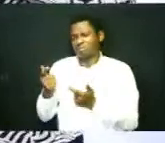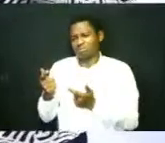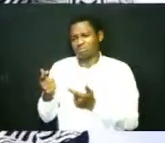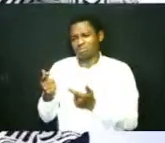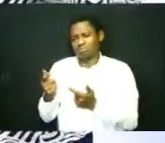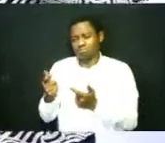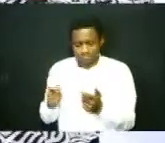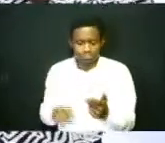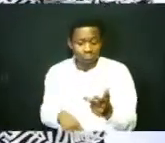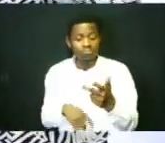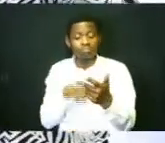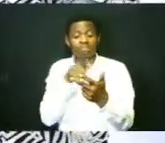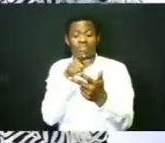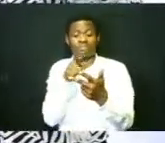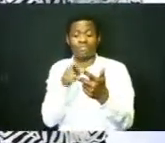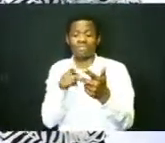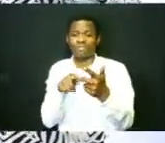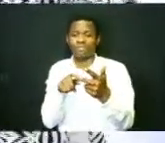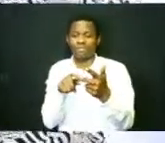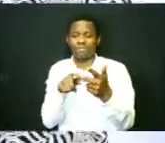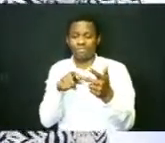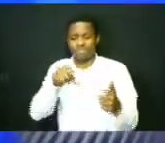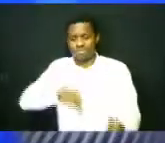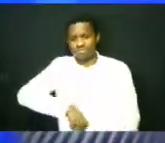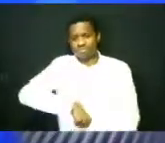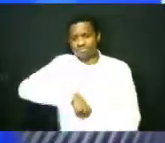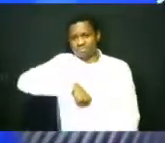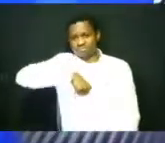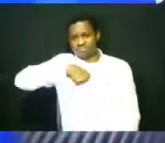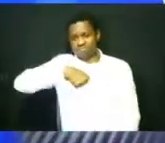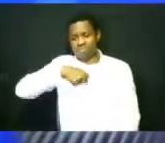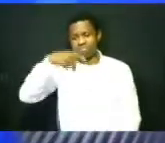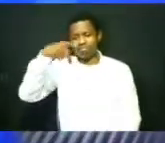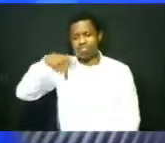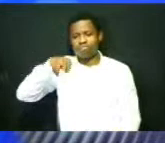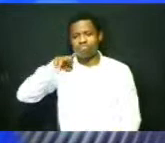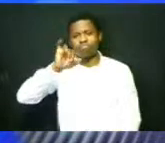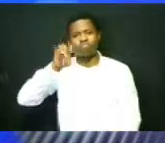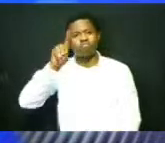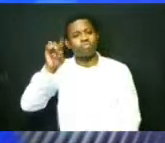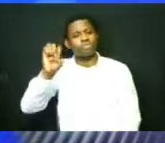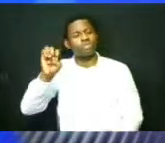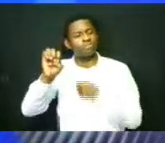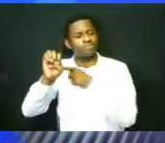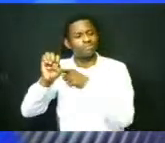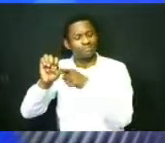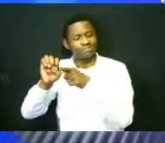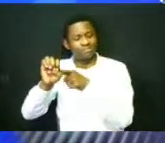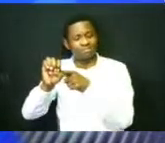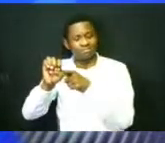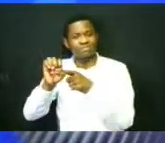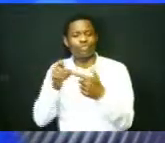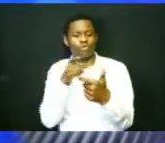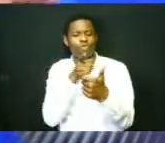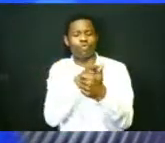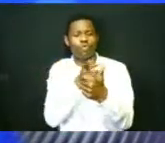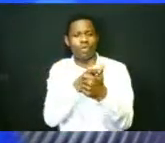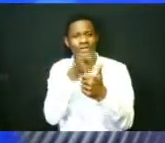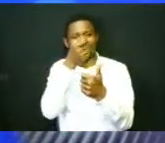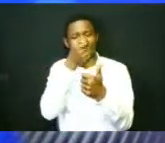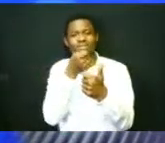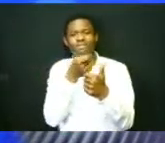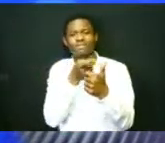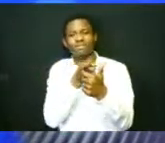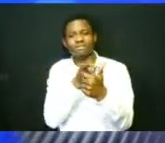Third one, pride. You know, Satan was anointed the cherub in heaven. He was the leader, the choir